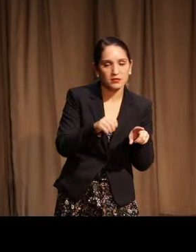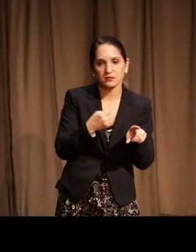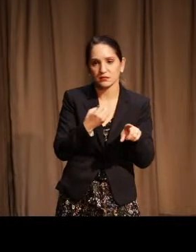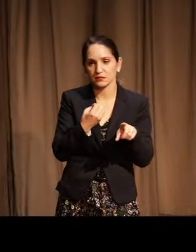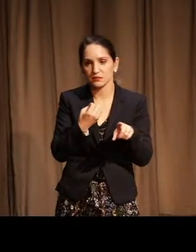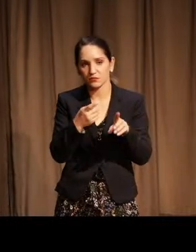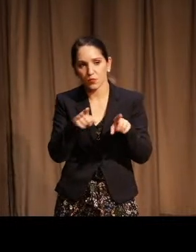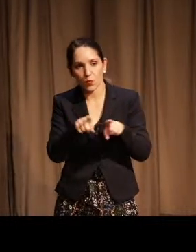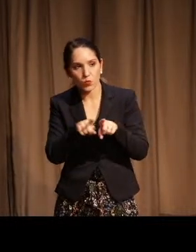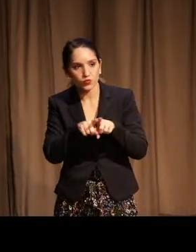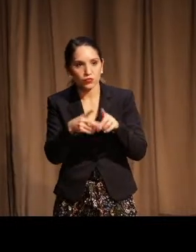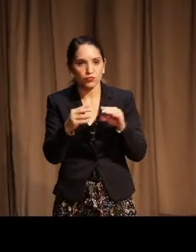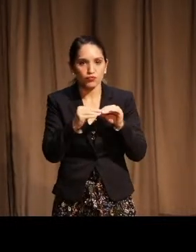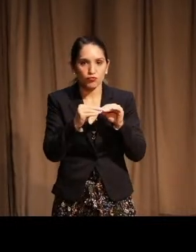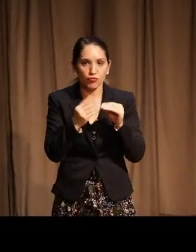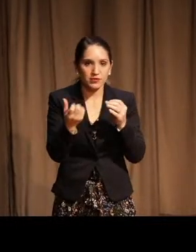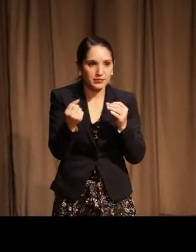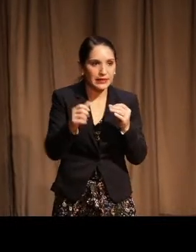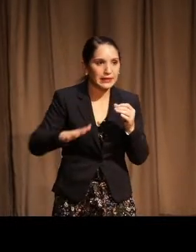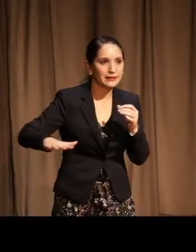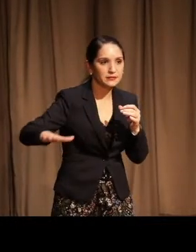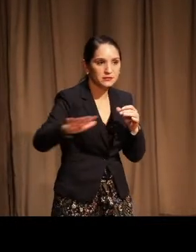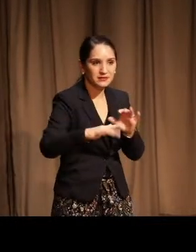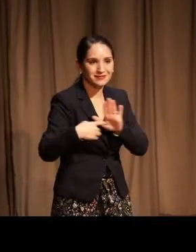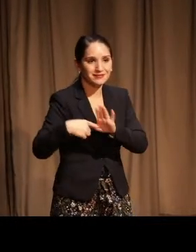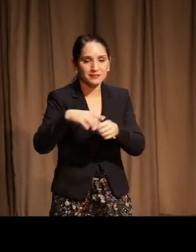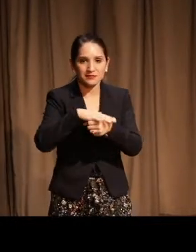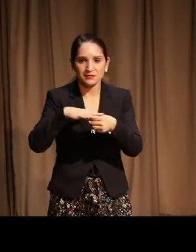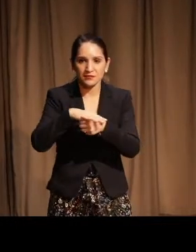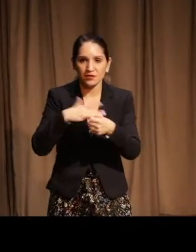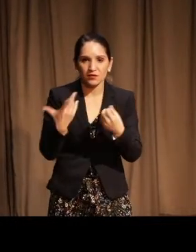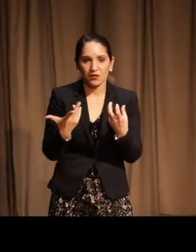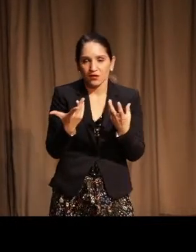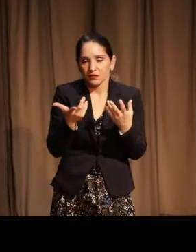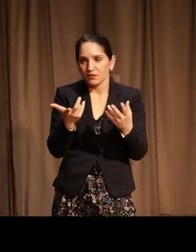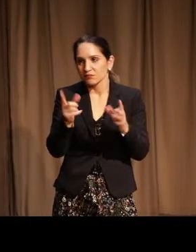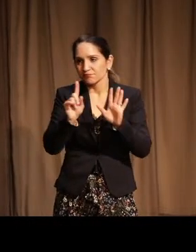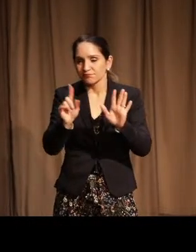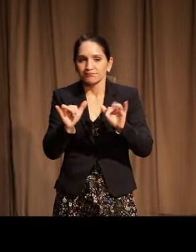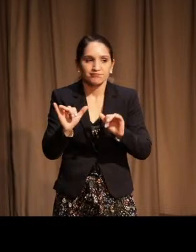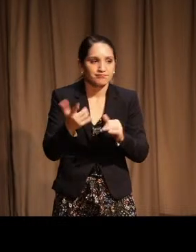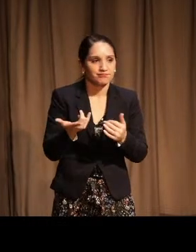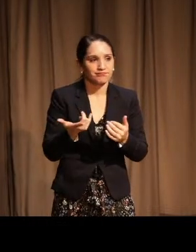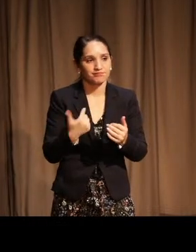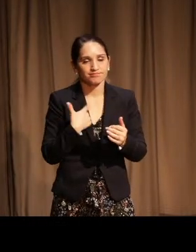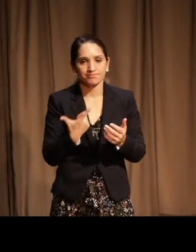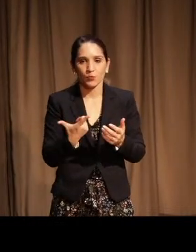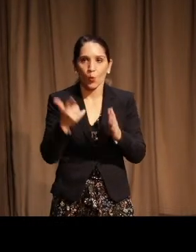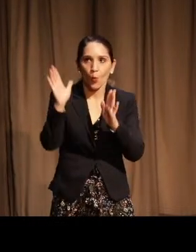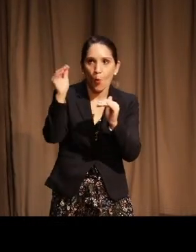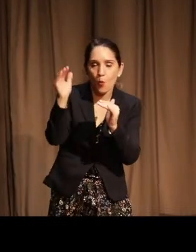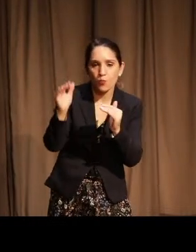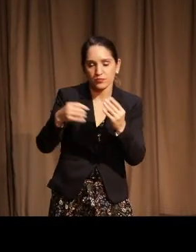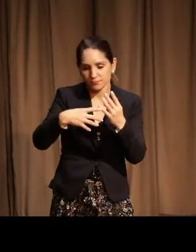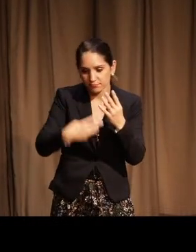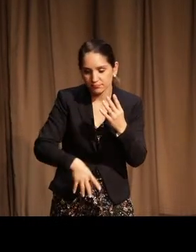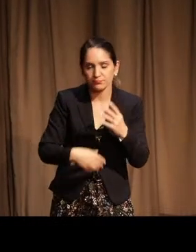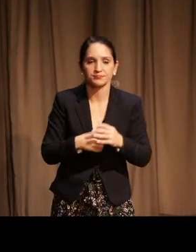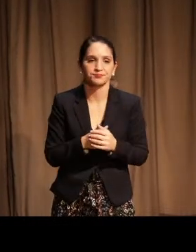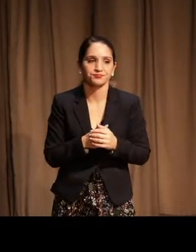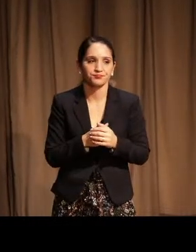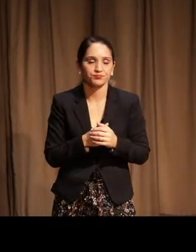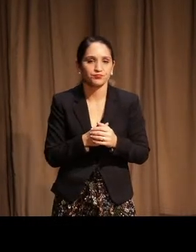fighters, So create a space of hope. This idea I